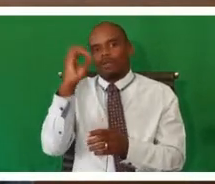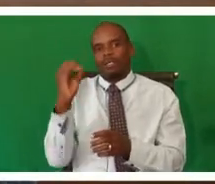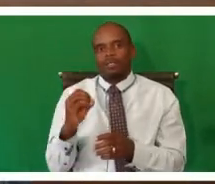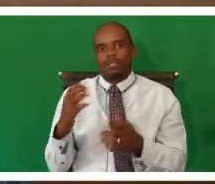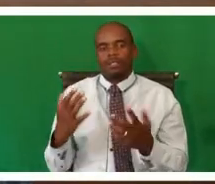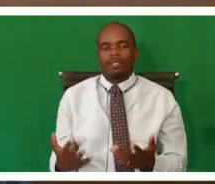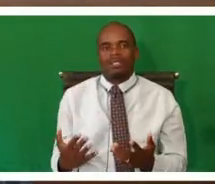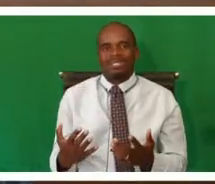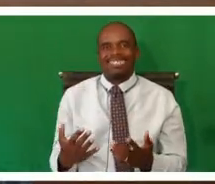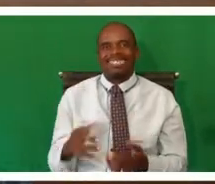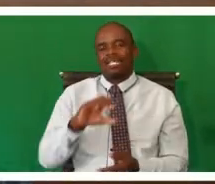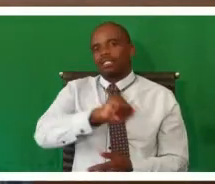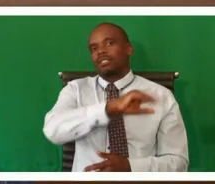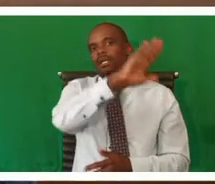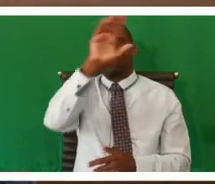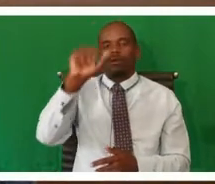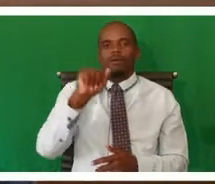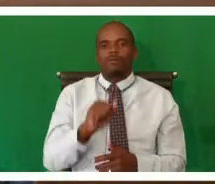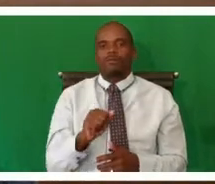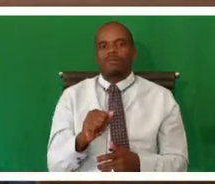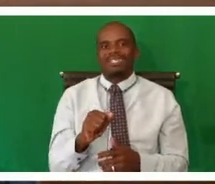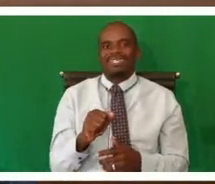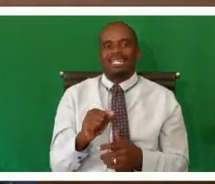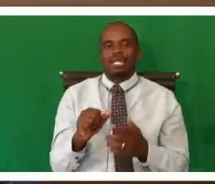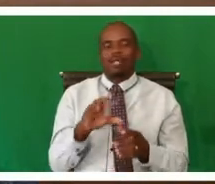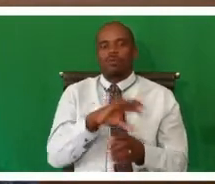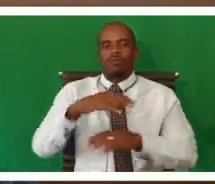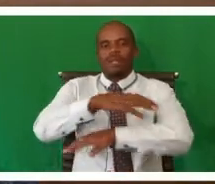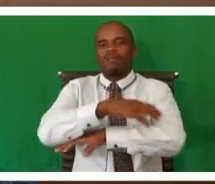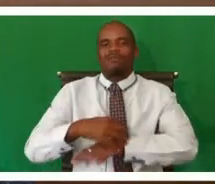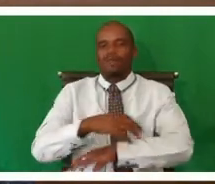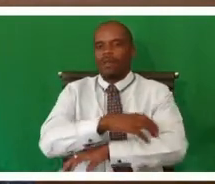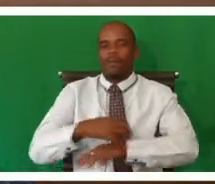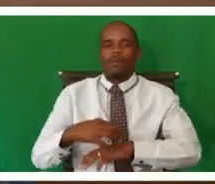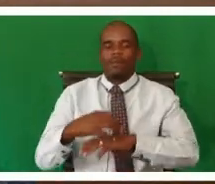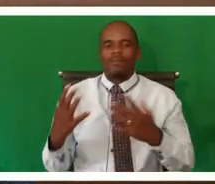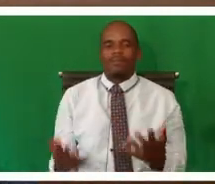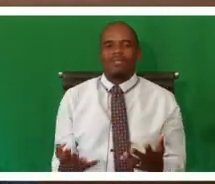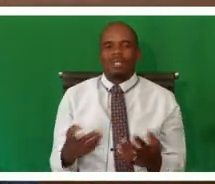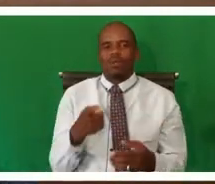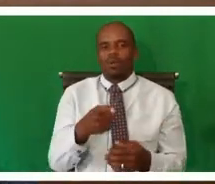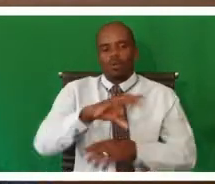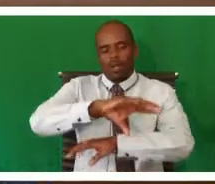South Africans commercial farming activities take place in the province.